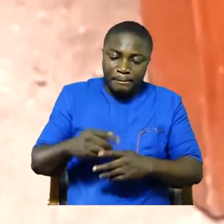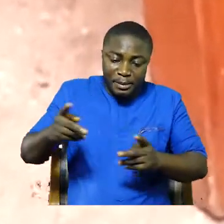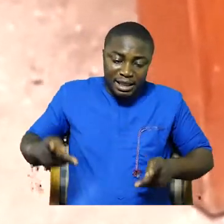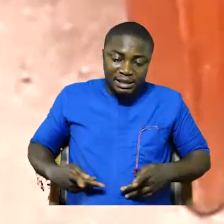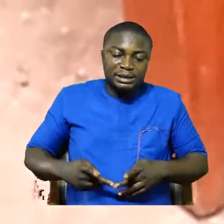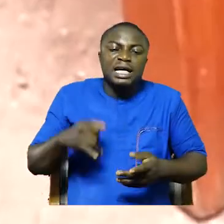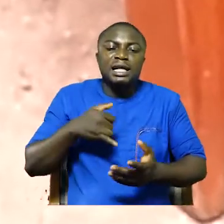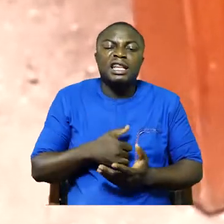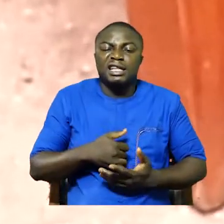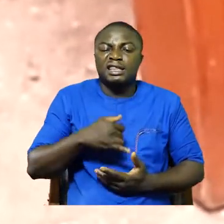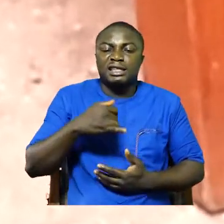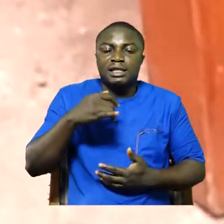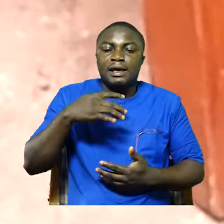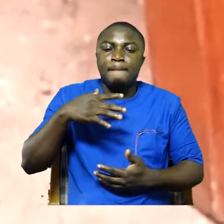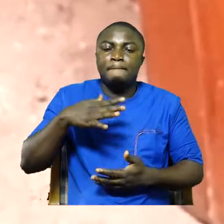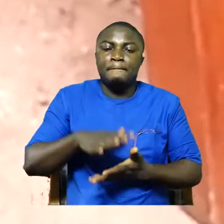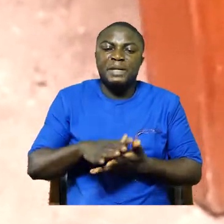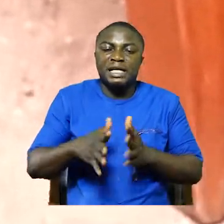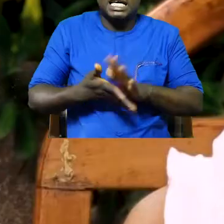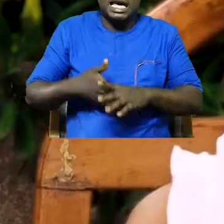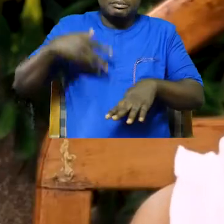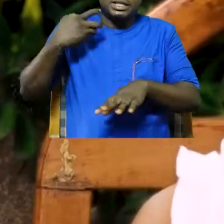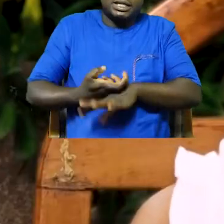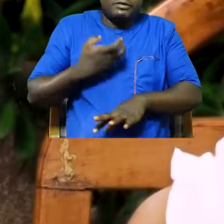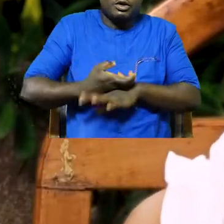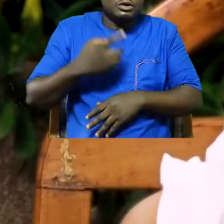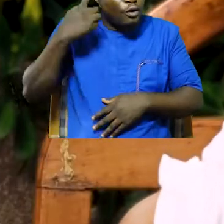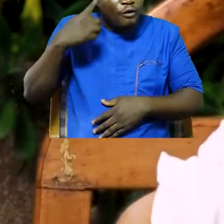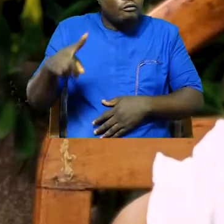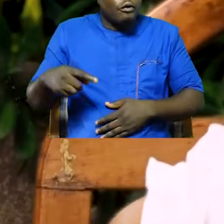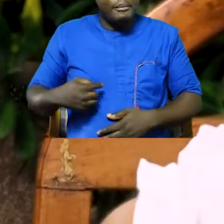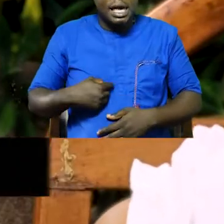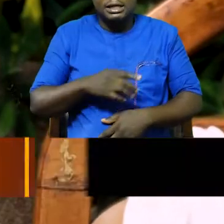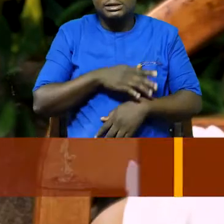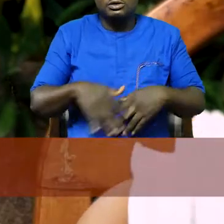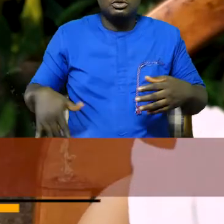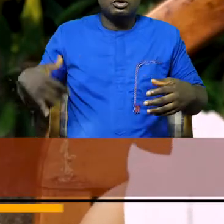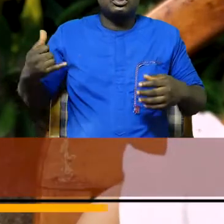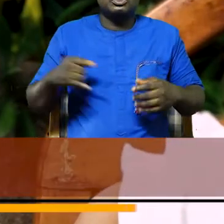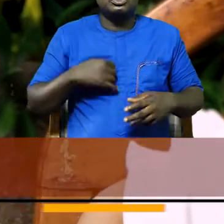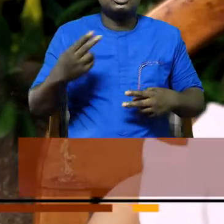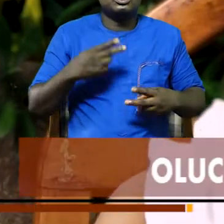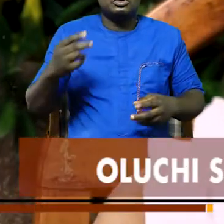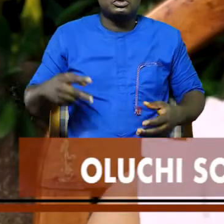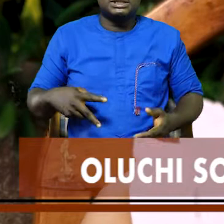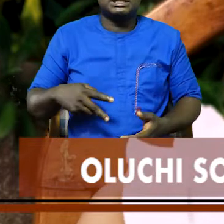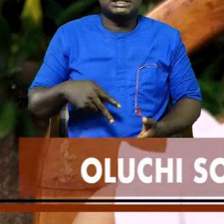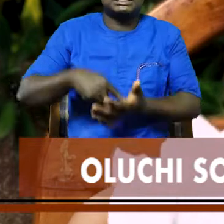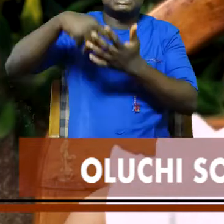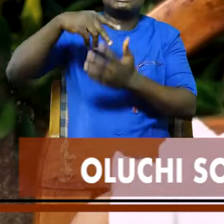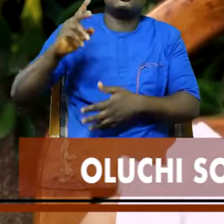position, it became slightly difficult for me. I didn't used to spring up the way I used